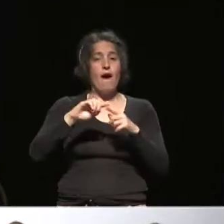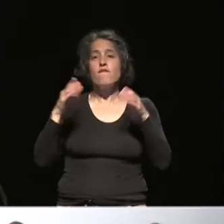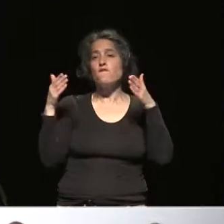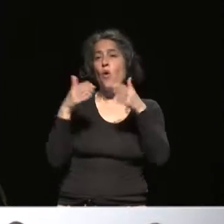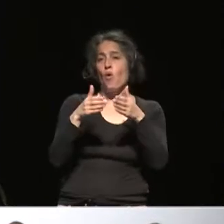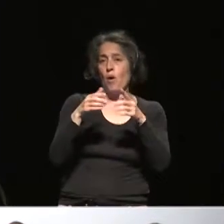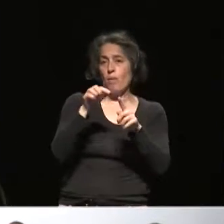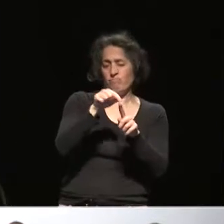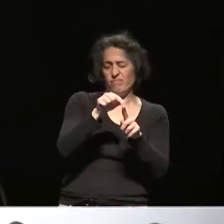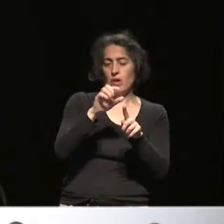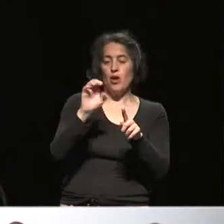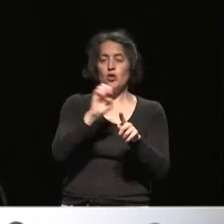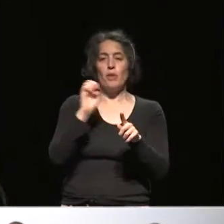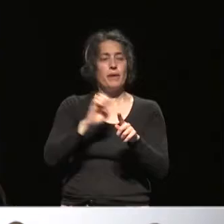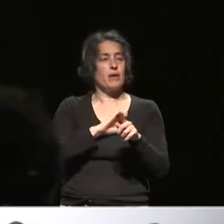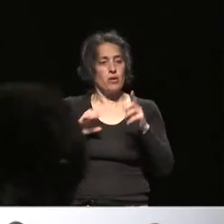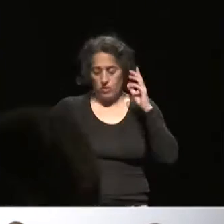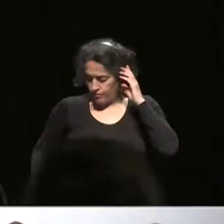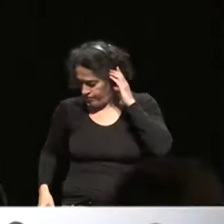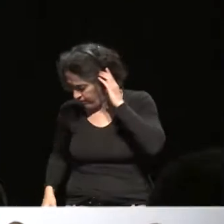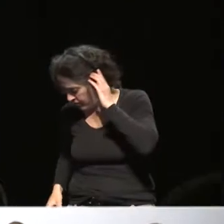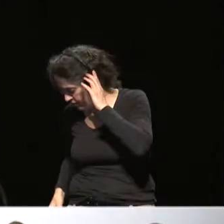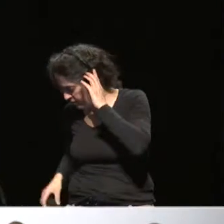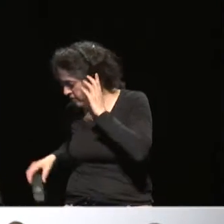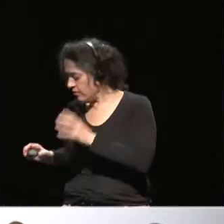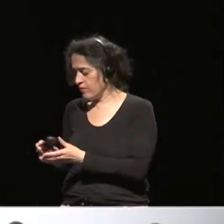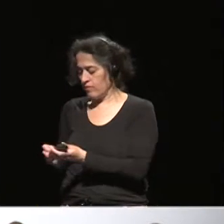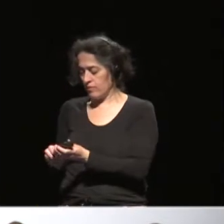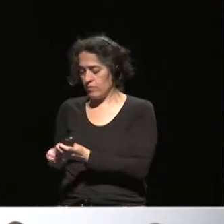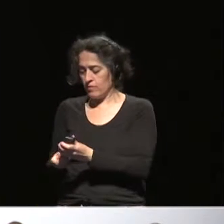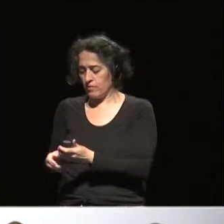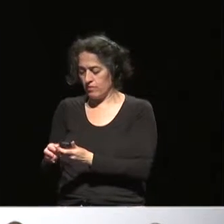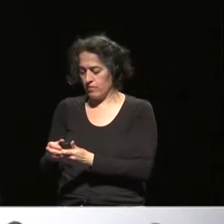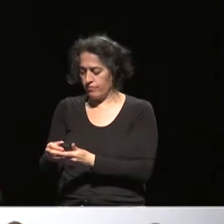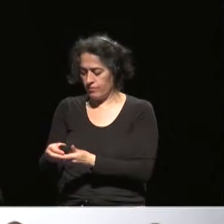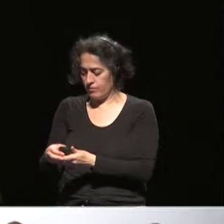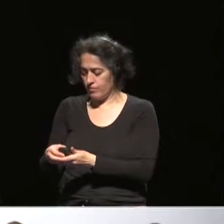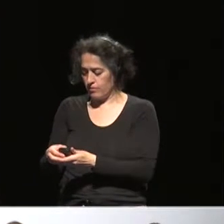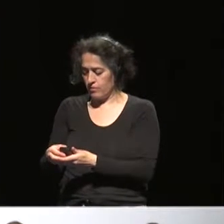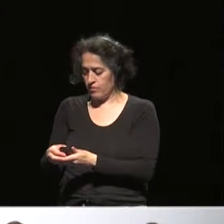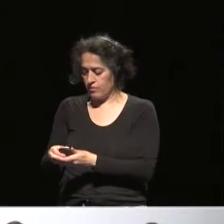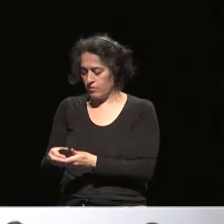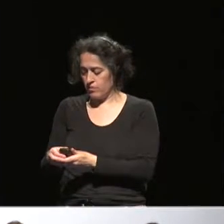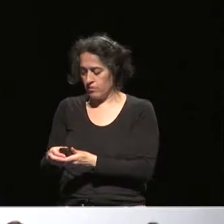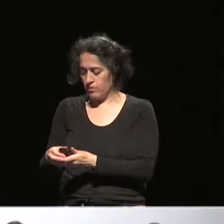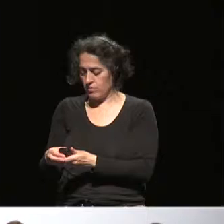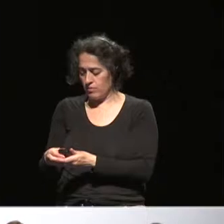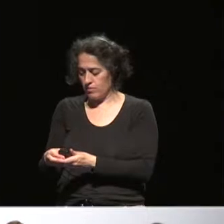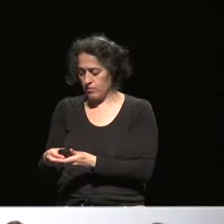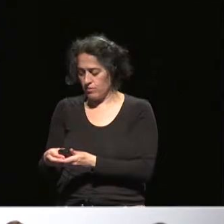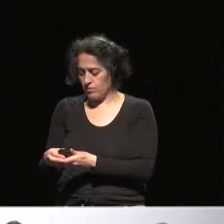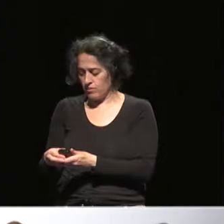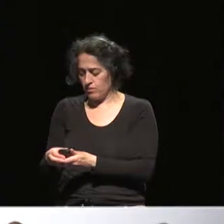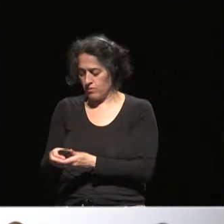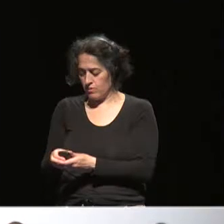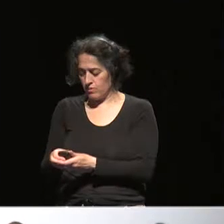DevCo, so for the European Commission. So more than a question, I would just spend 2 minutes to explain what the... You have only one. Sorry? You have only